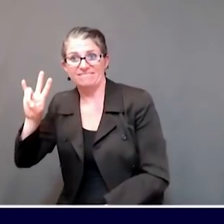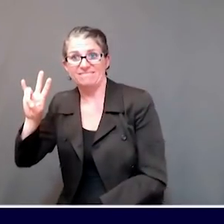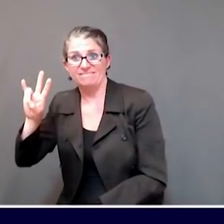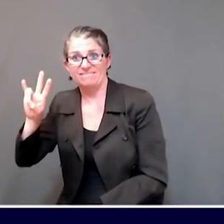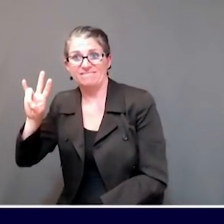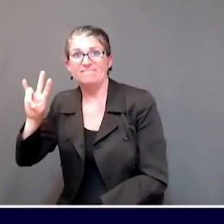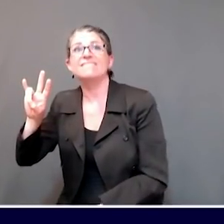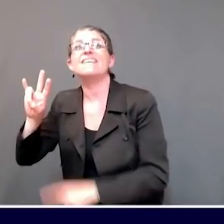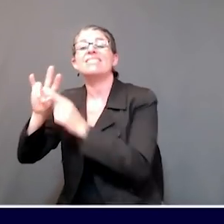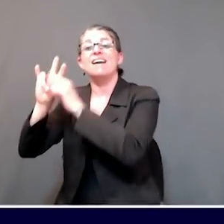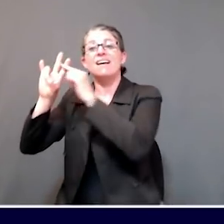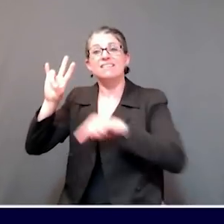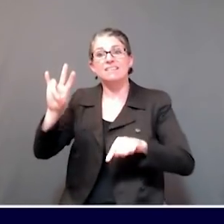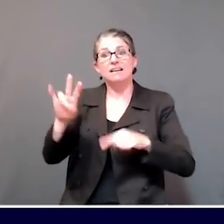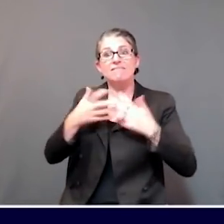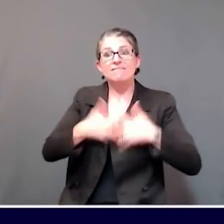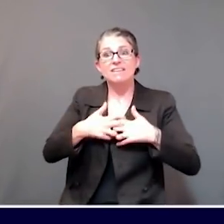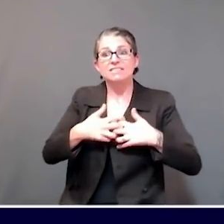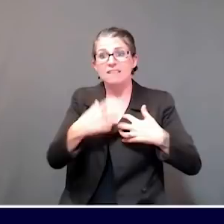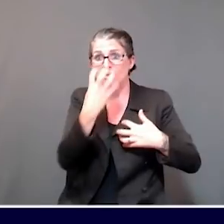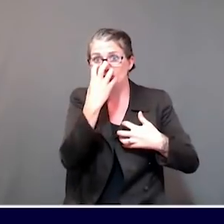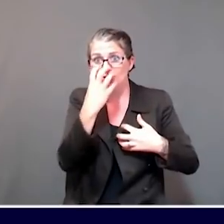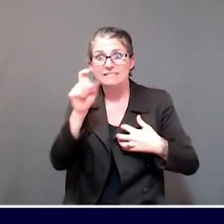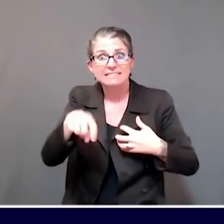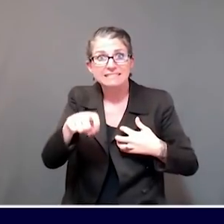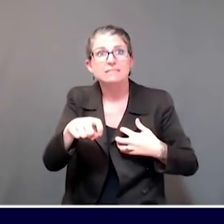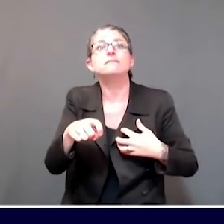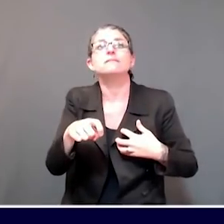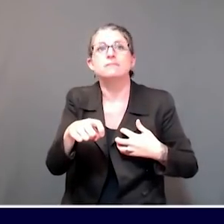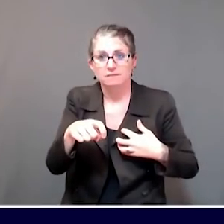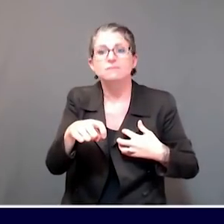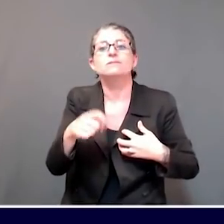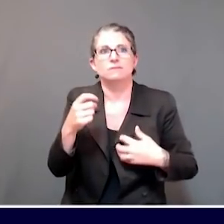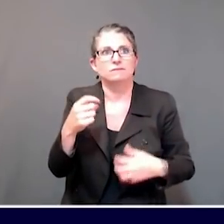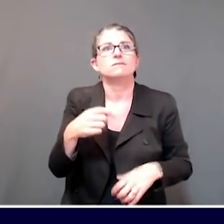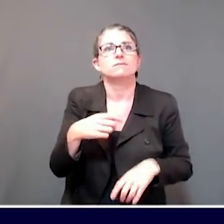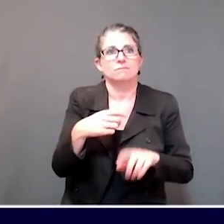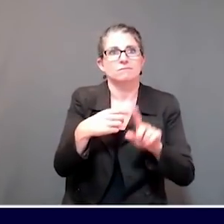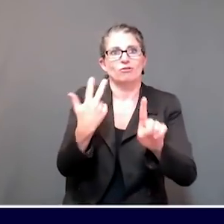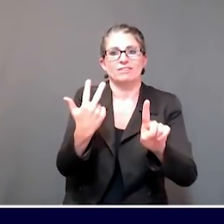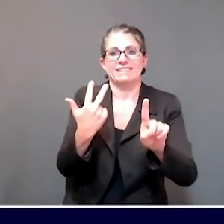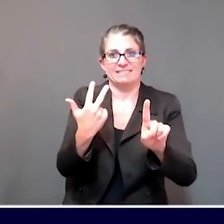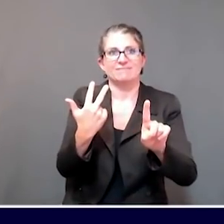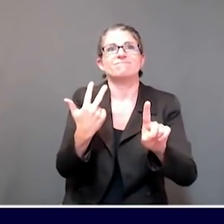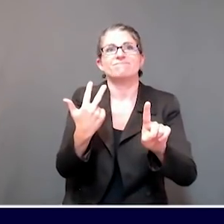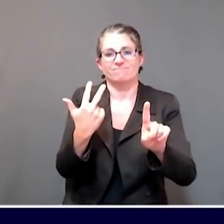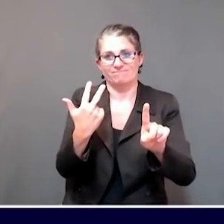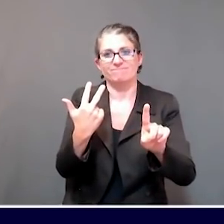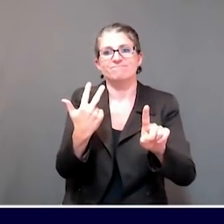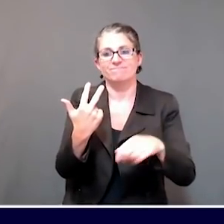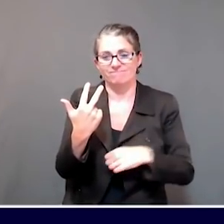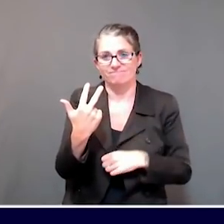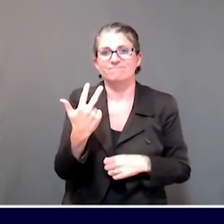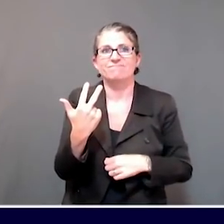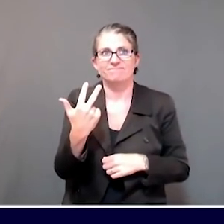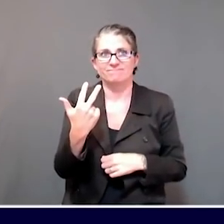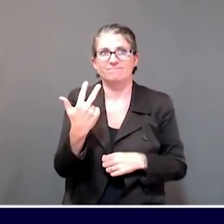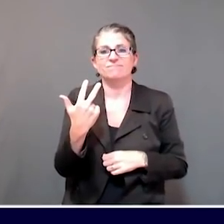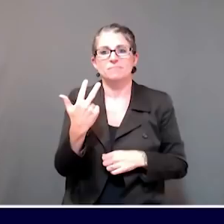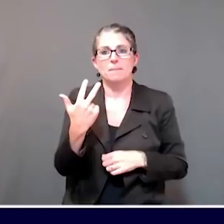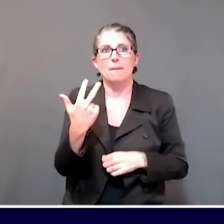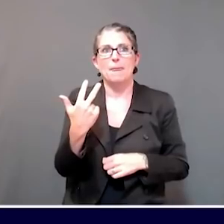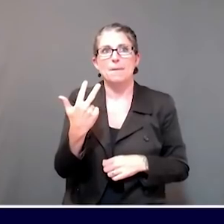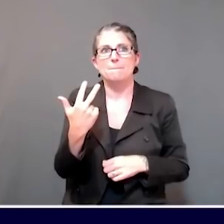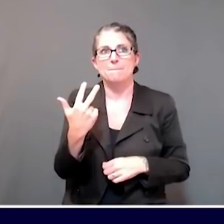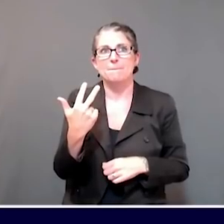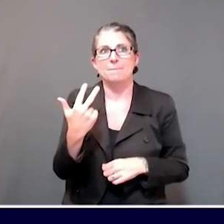yesterday. Turning to the number of individuals who have passed away, there are still 114 individuals